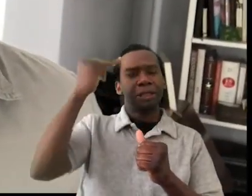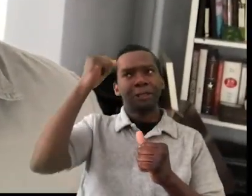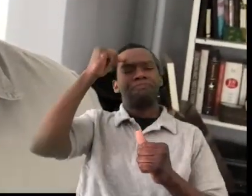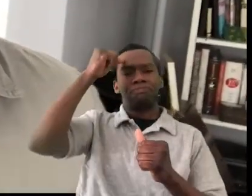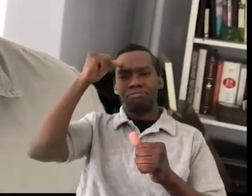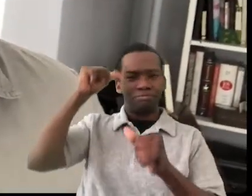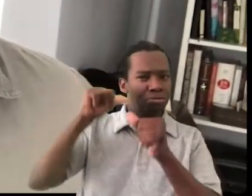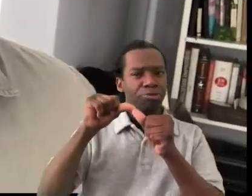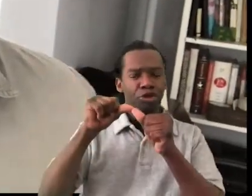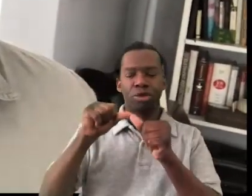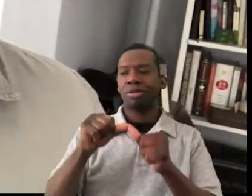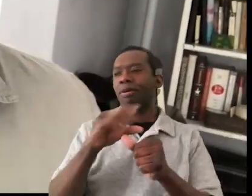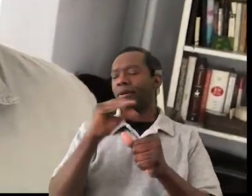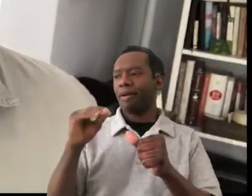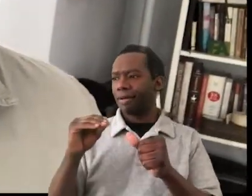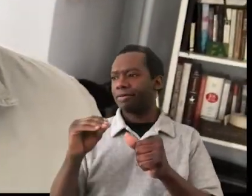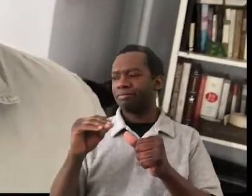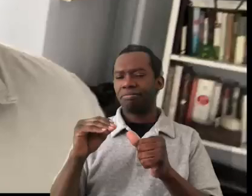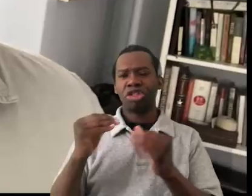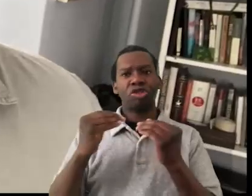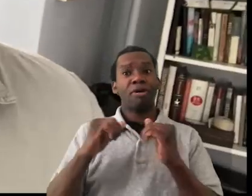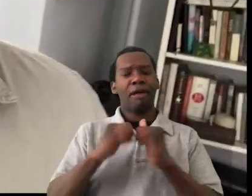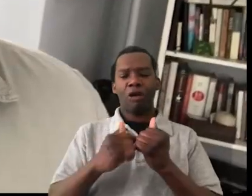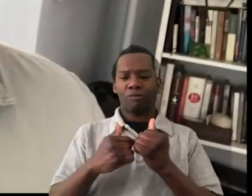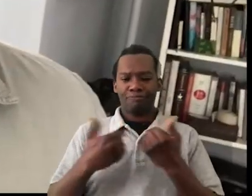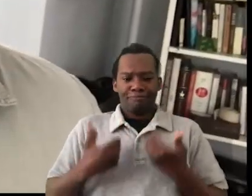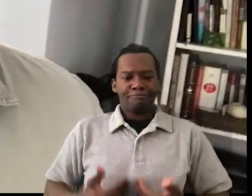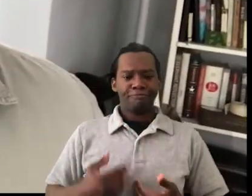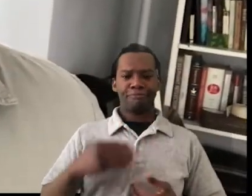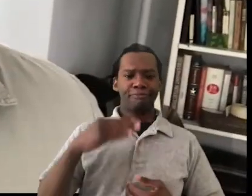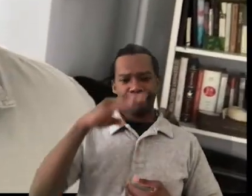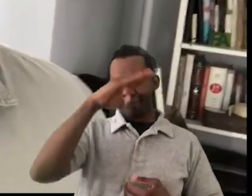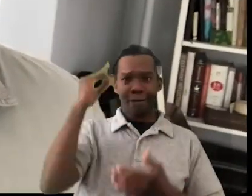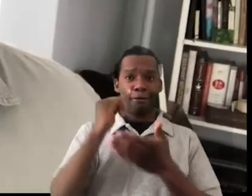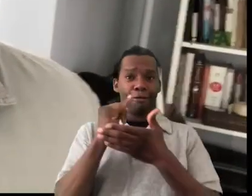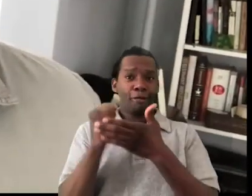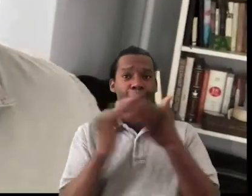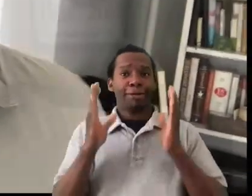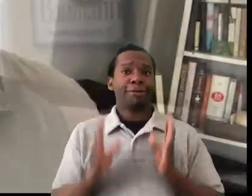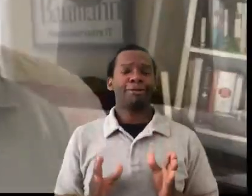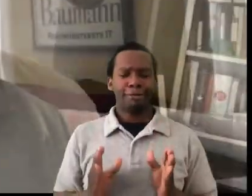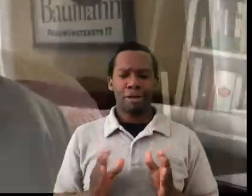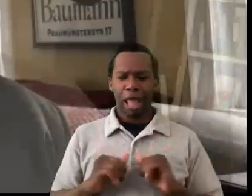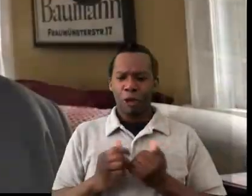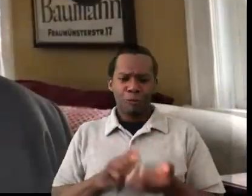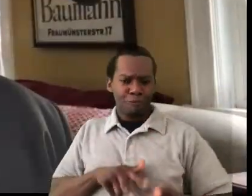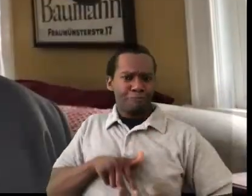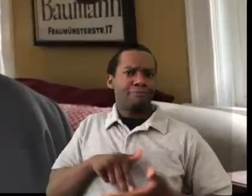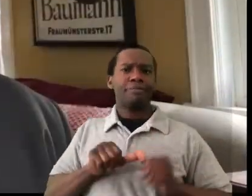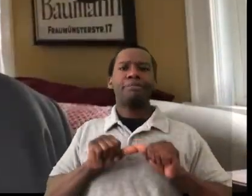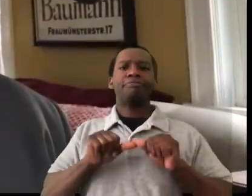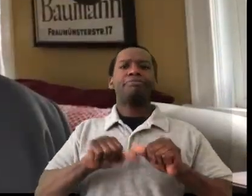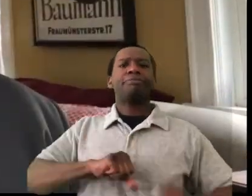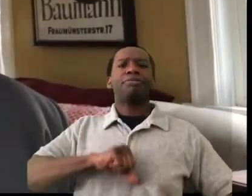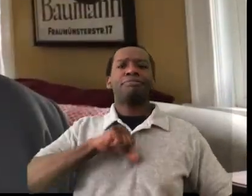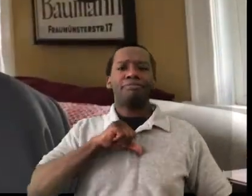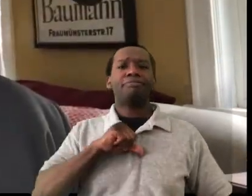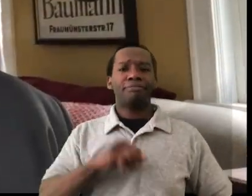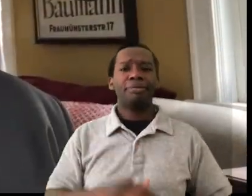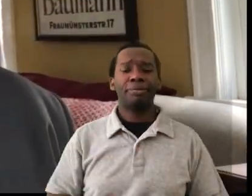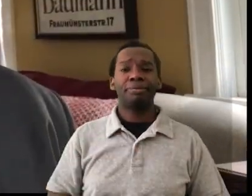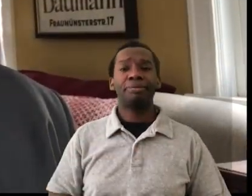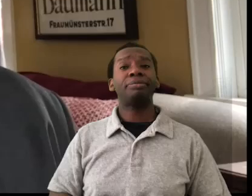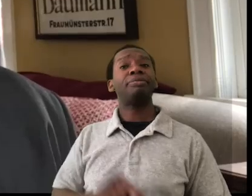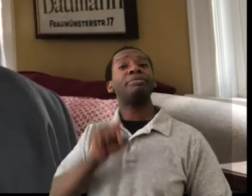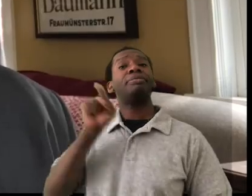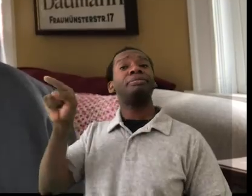me of how essential it is to, as a black artist, hold my head up. Johnny Lee was a majestic actor,